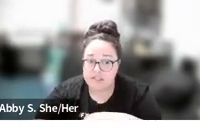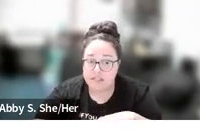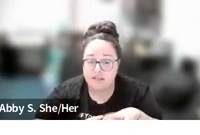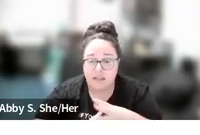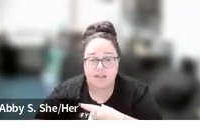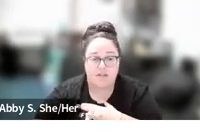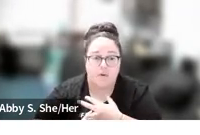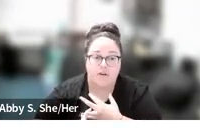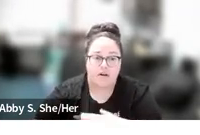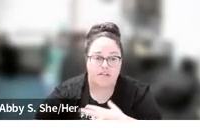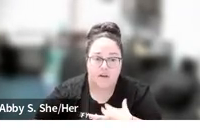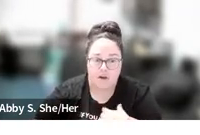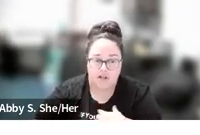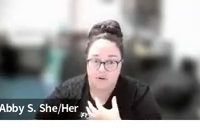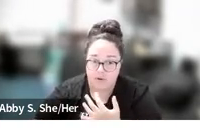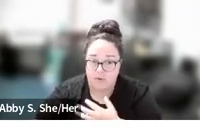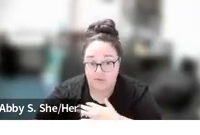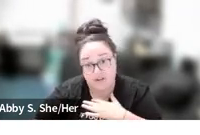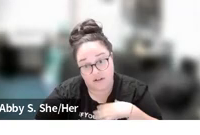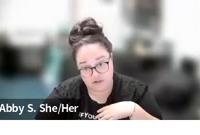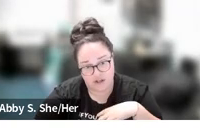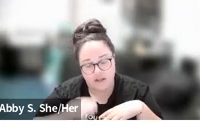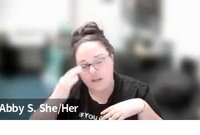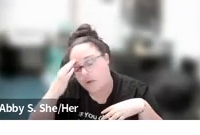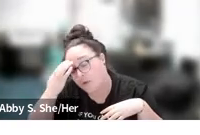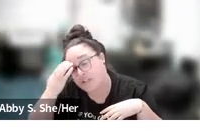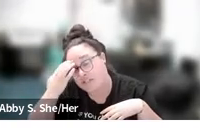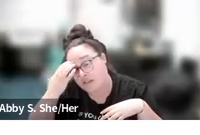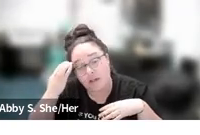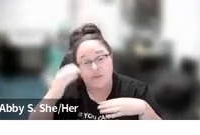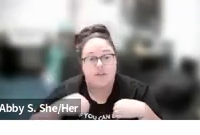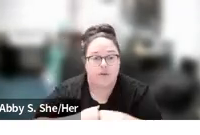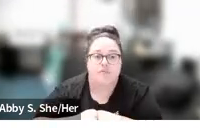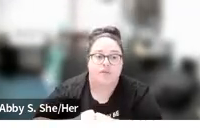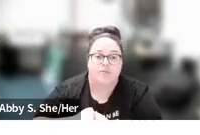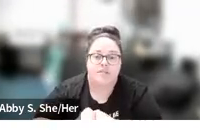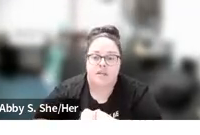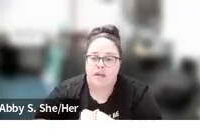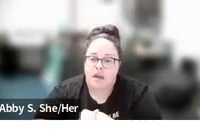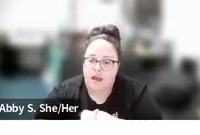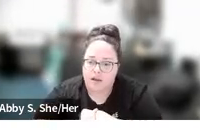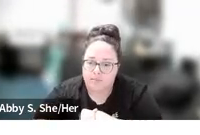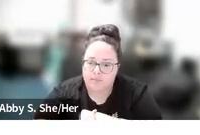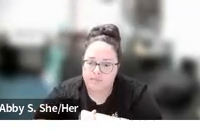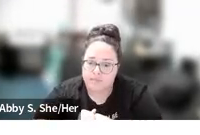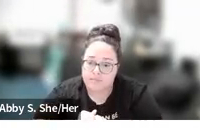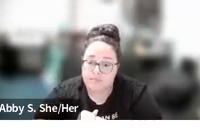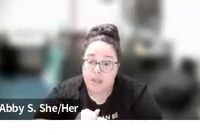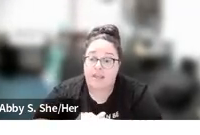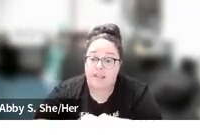4 Classic, and there's one called TicWatch Pro 3 Ultra, which has a lot of really good reviews.